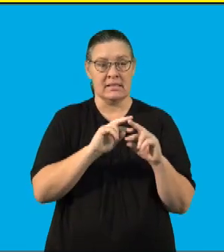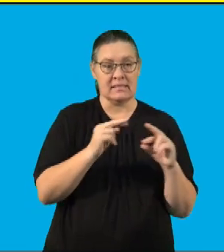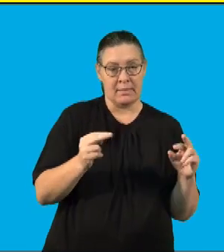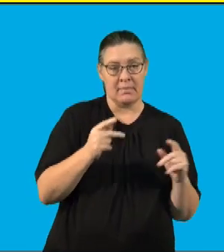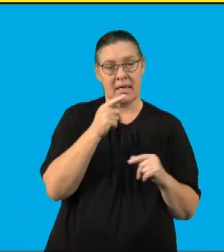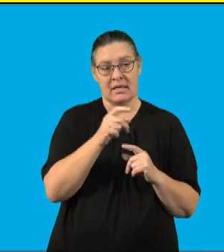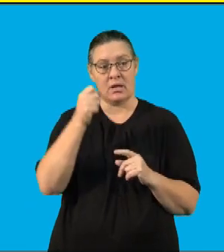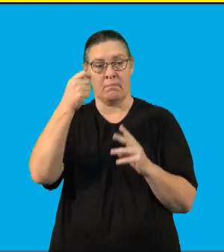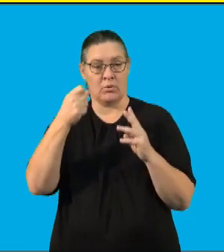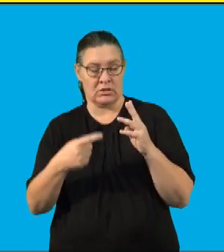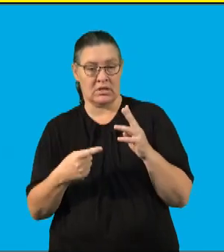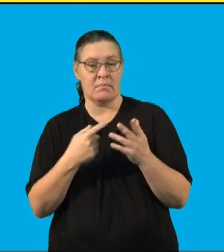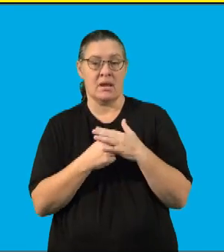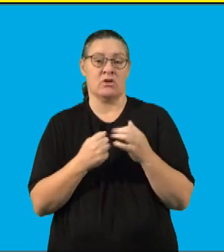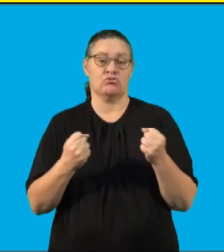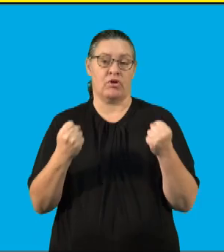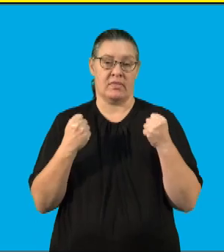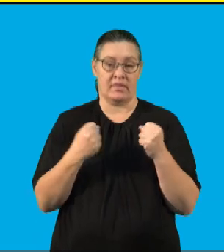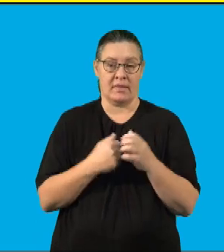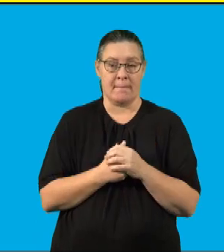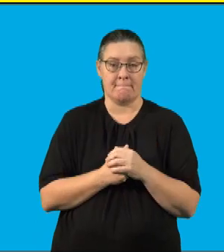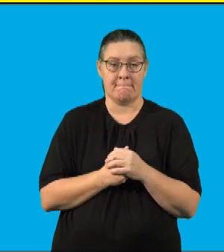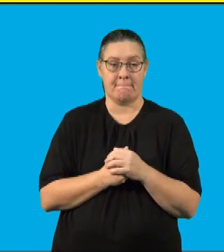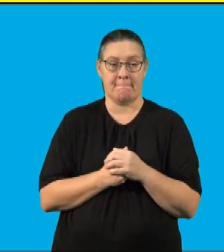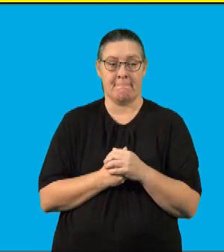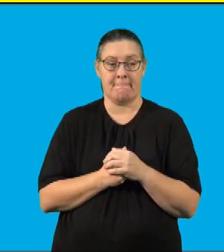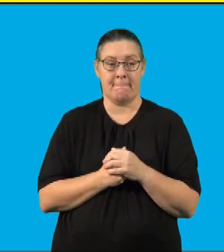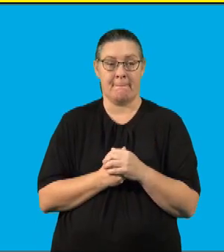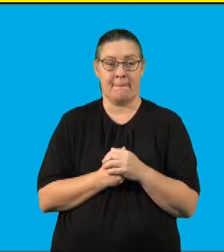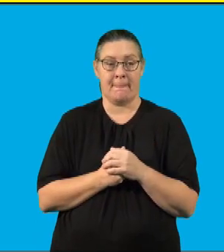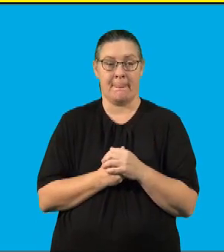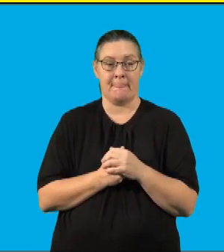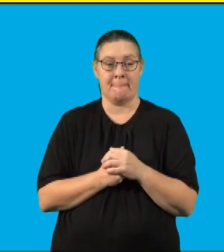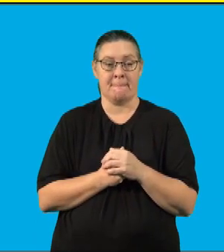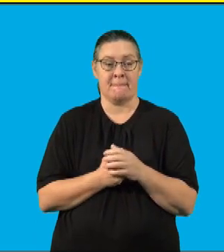response. Type, and then this bullet talks about the strength.